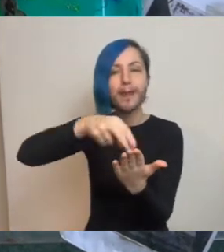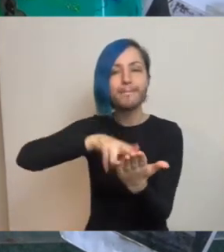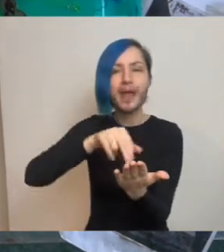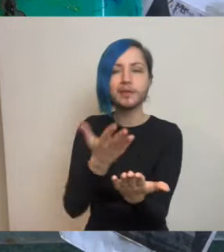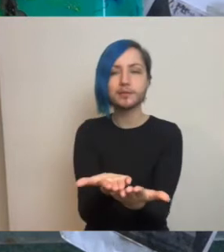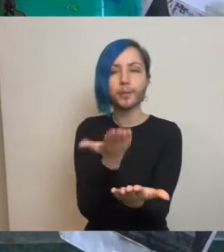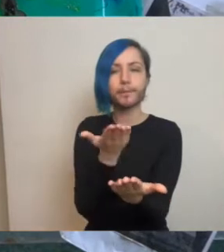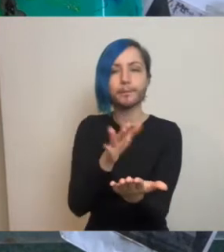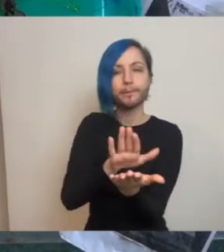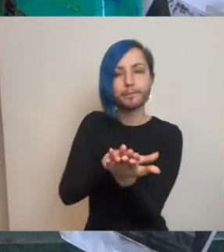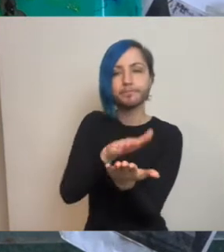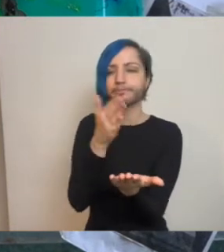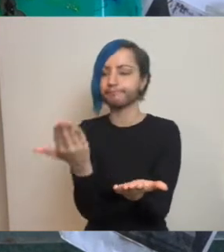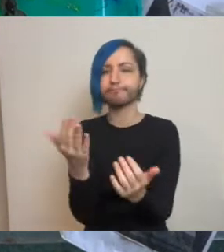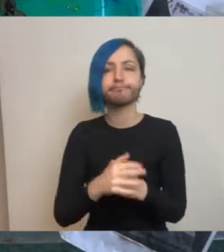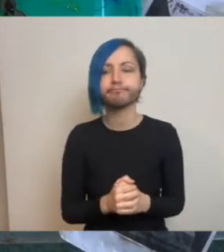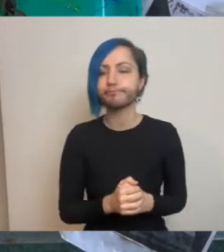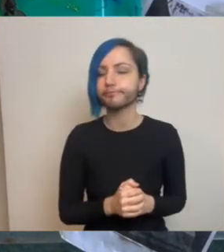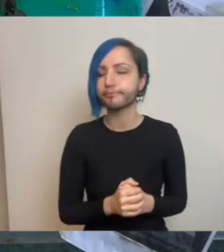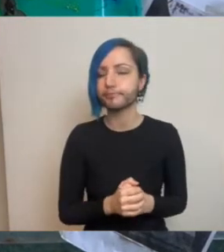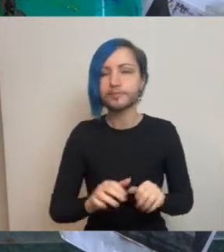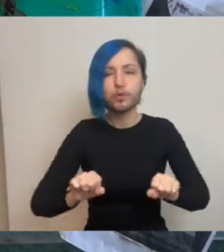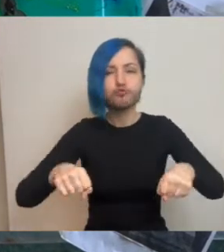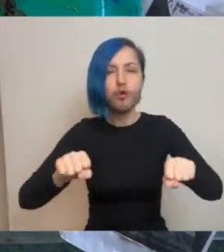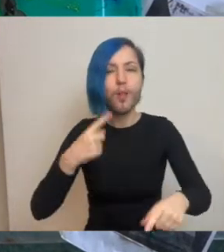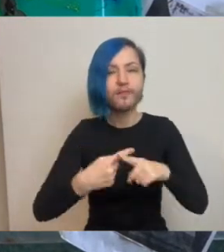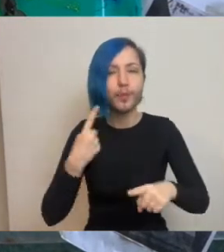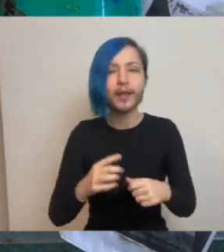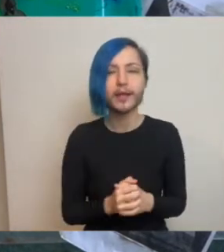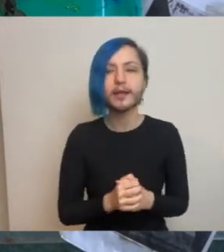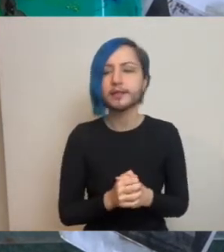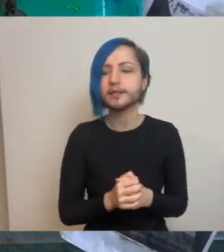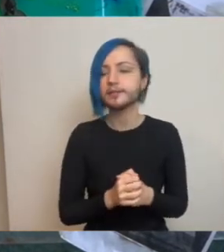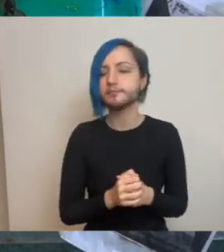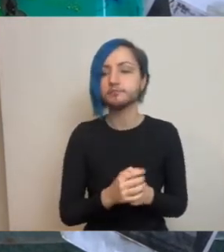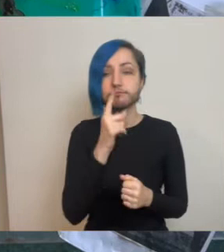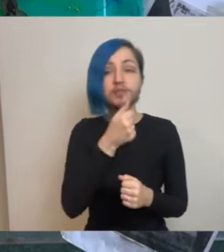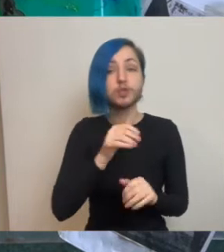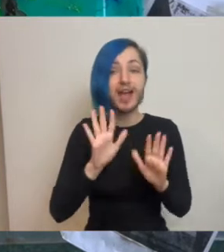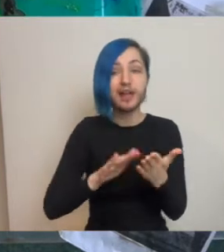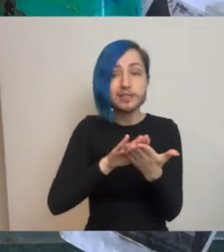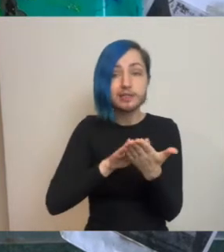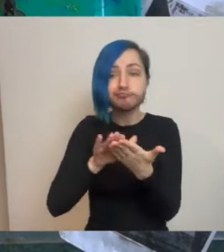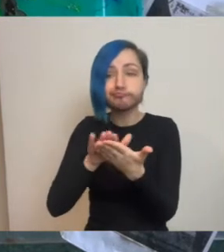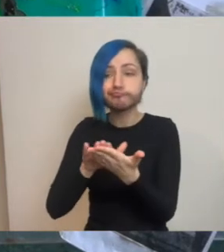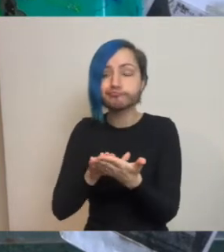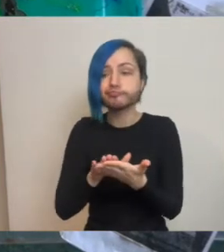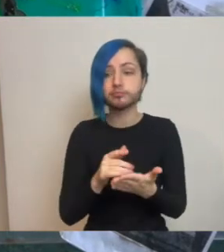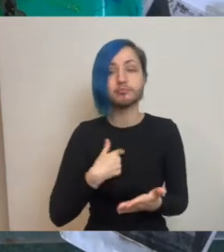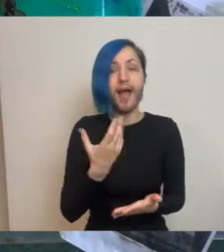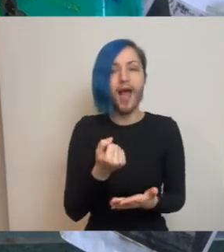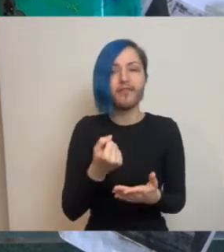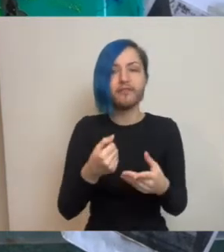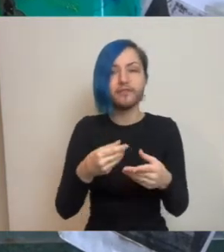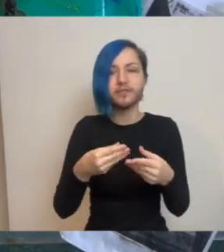So I'm just going to roll across here really quickly, and you can use your hand to go like this. I have this little